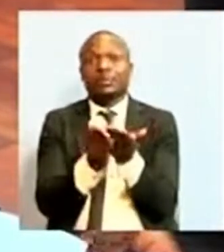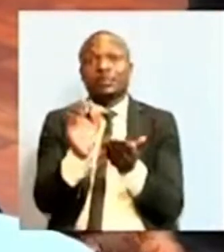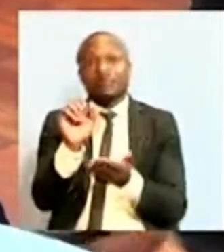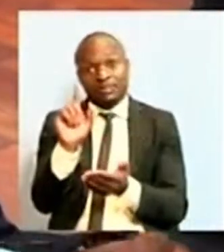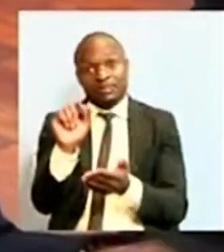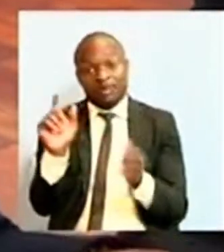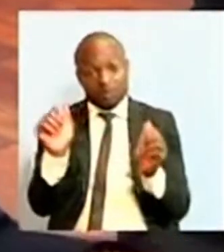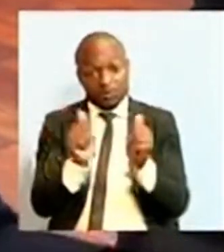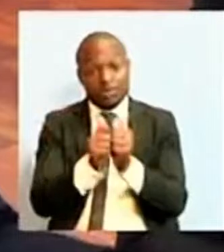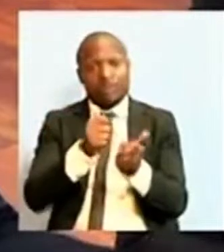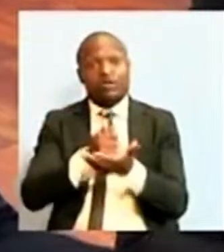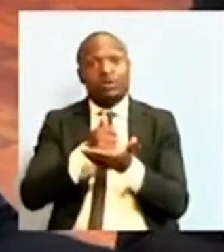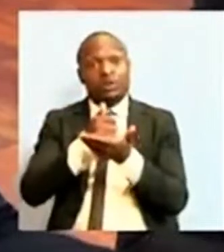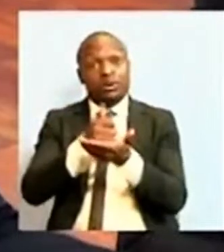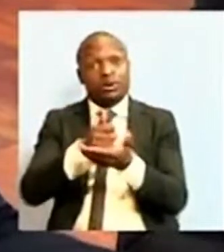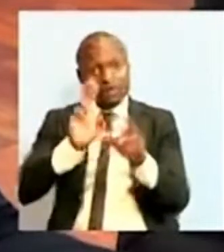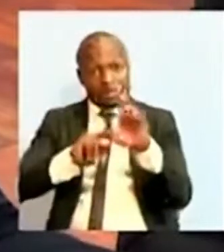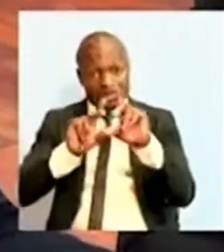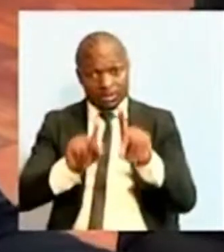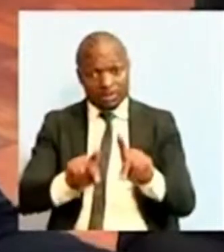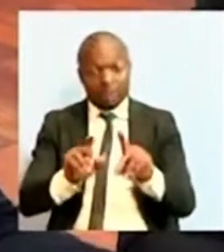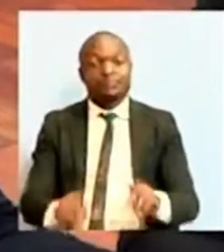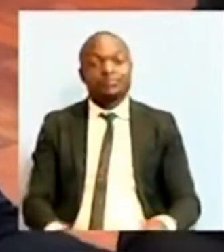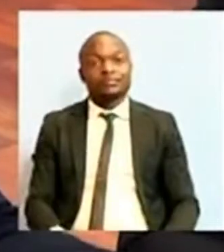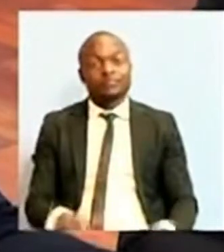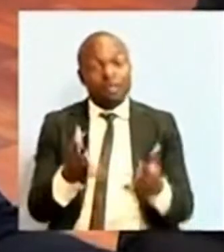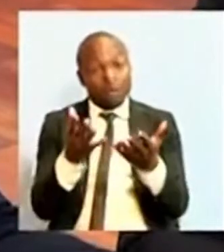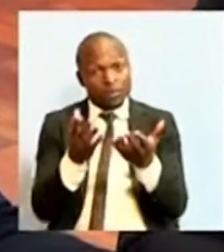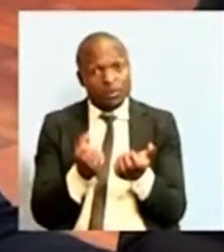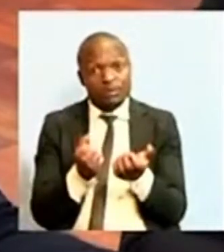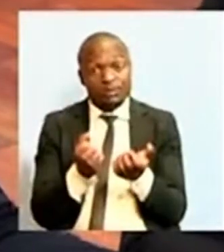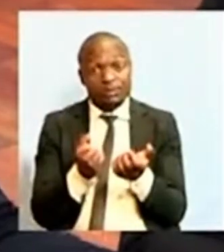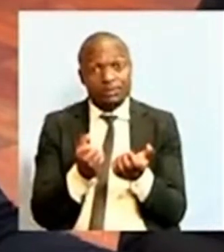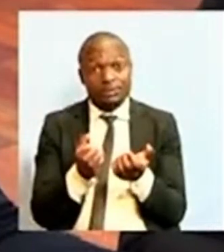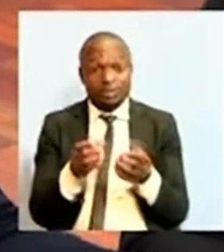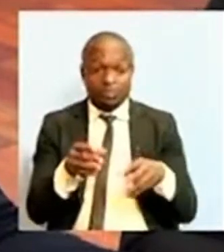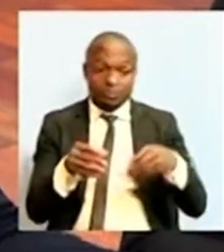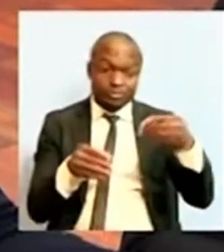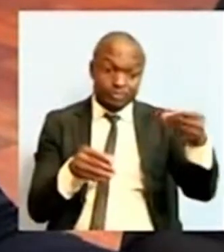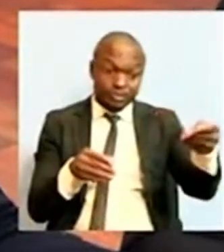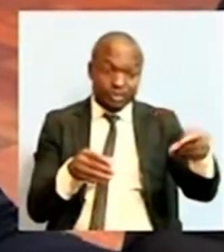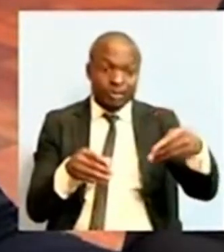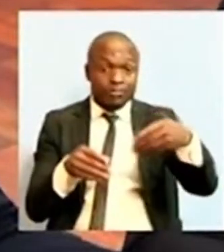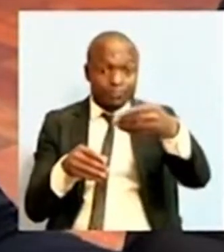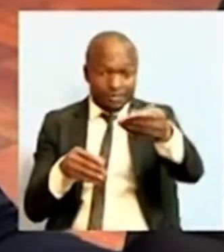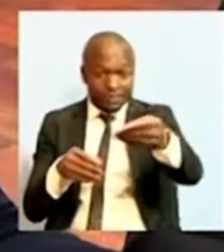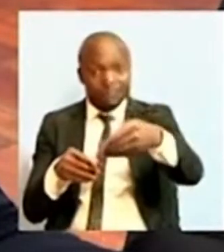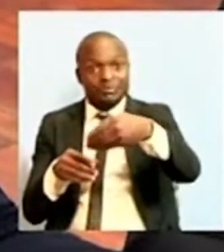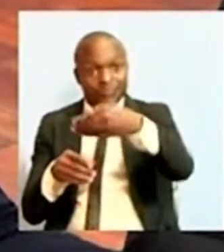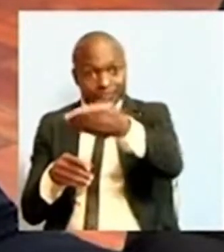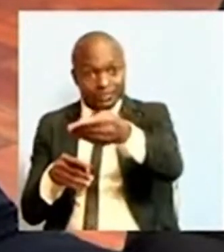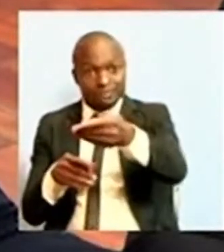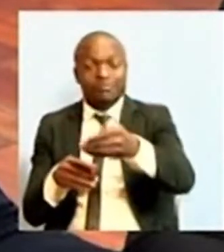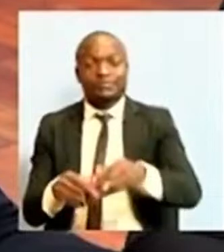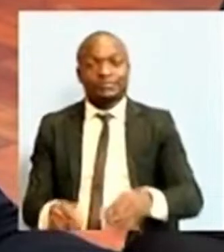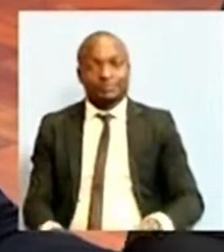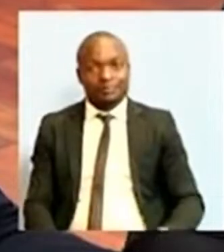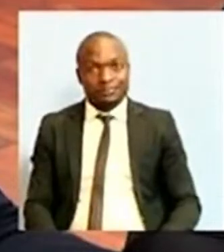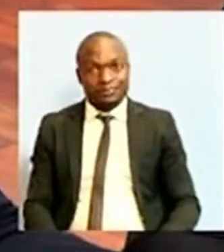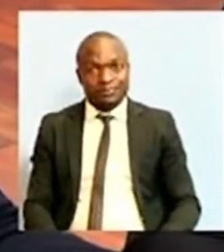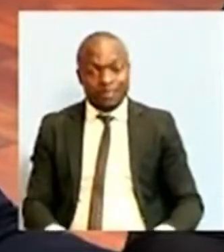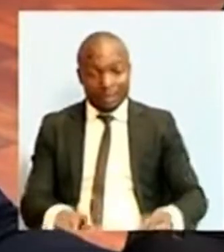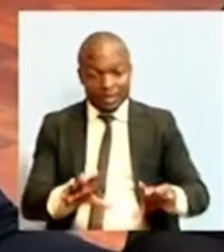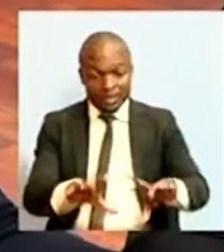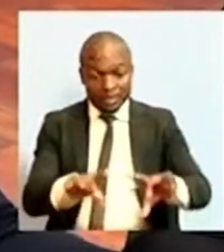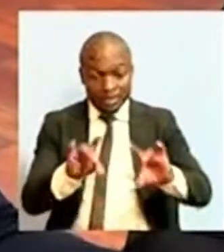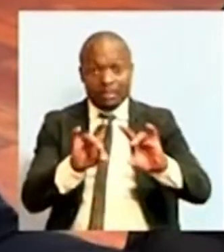Chair, with your indulgence, in this case, I would like to circulate a numbered parcel of